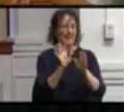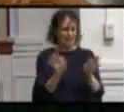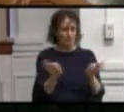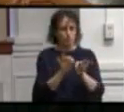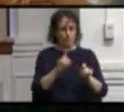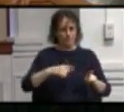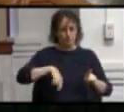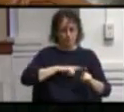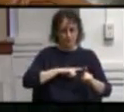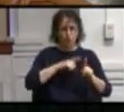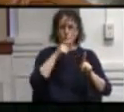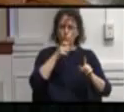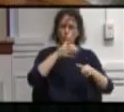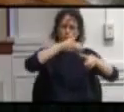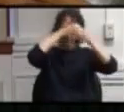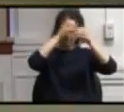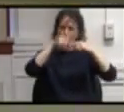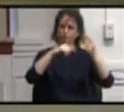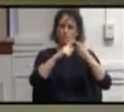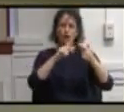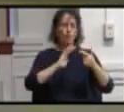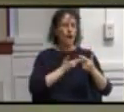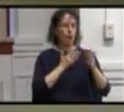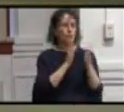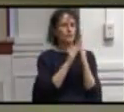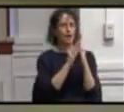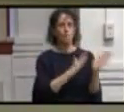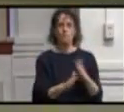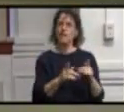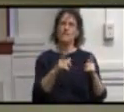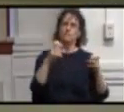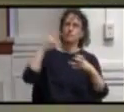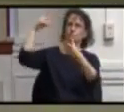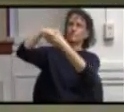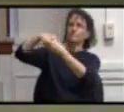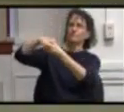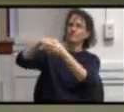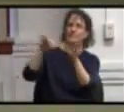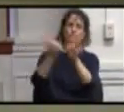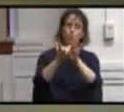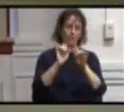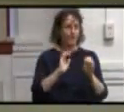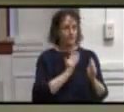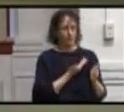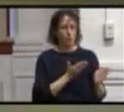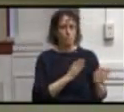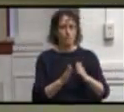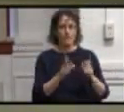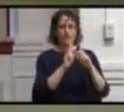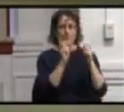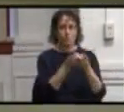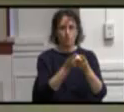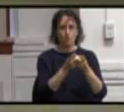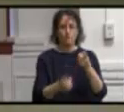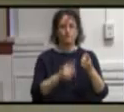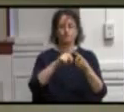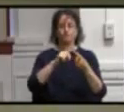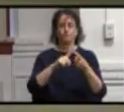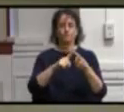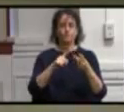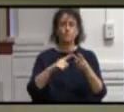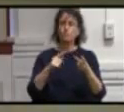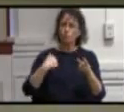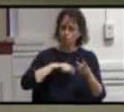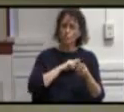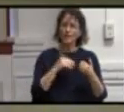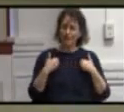our town plan are getting a chance to weigh in on that. So that's really Planning Commission and Planning Department. We have grant money